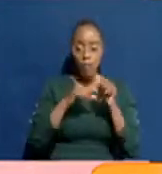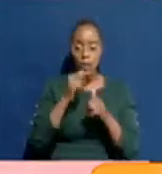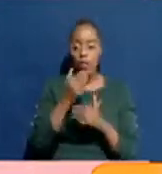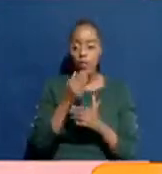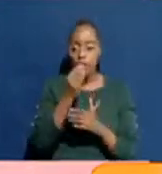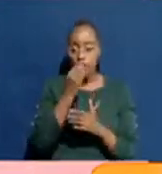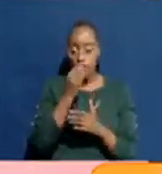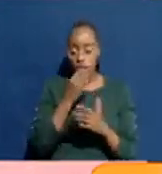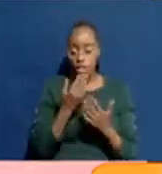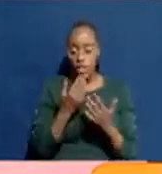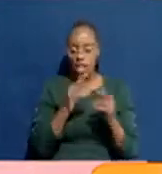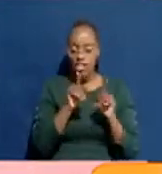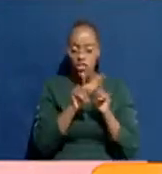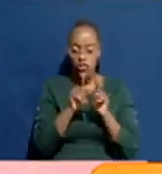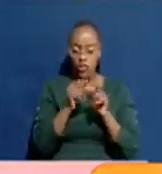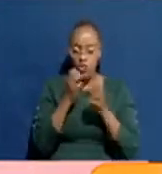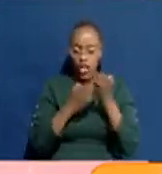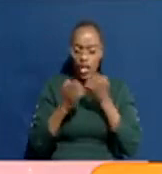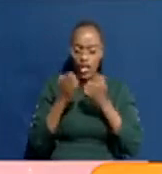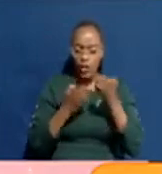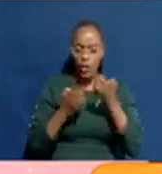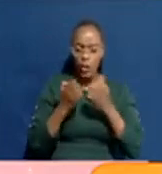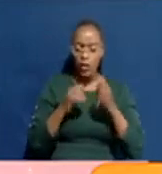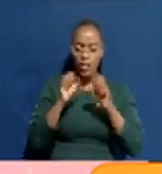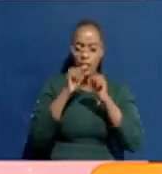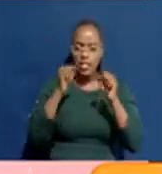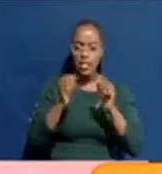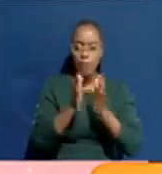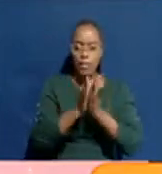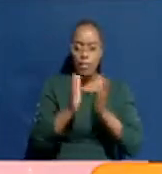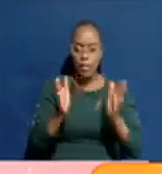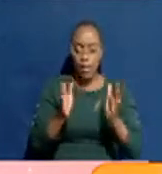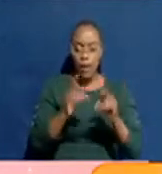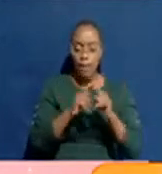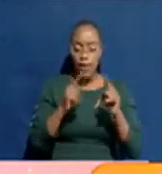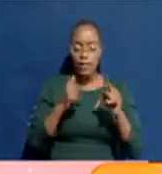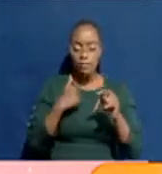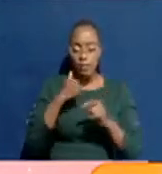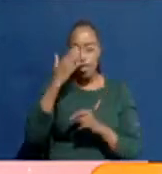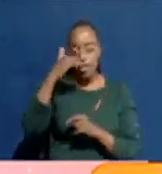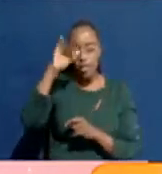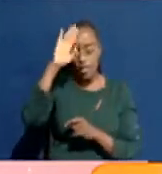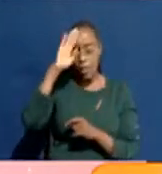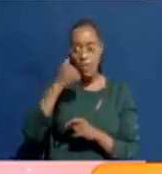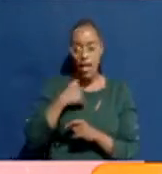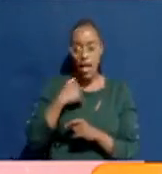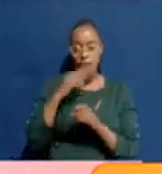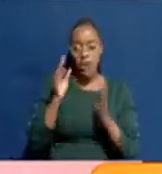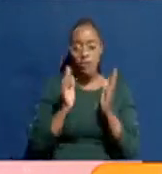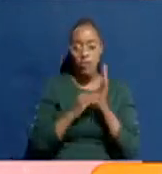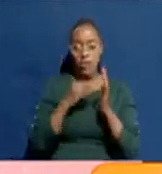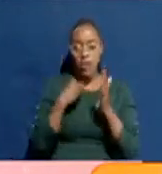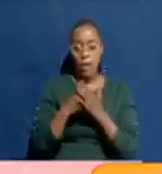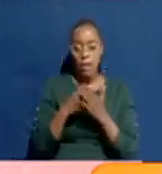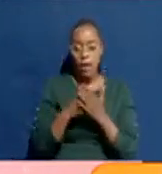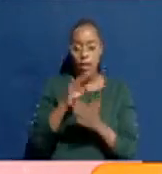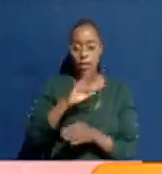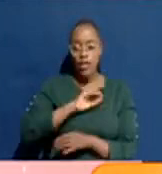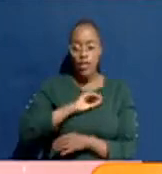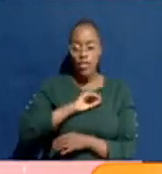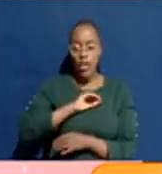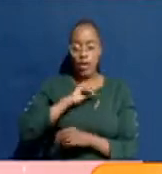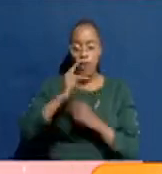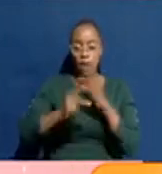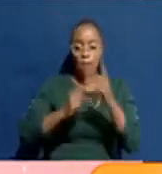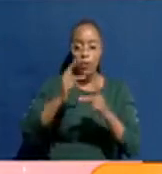flipping this economic system entirely. Mm-hmm. But I'm disappointed they haven't put money into their own